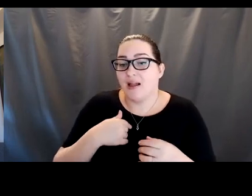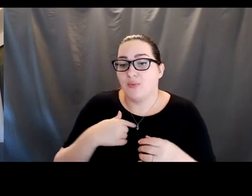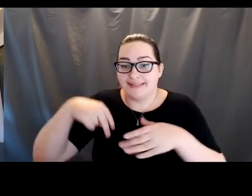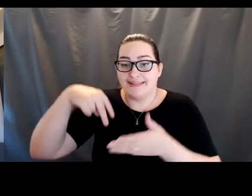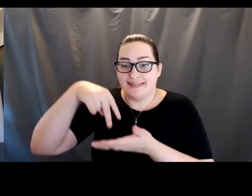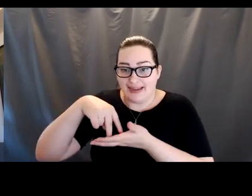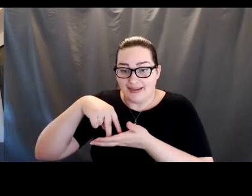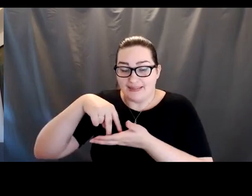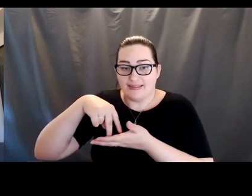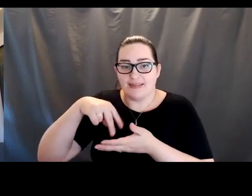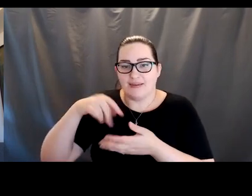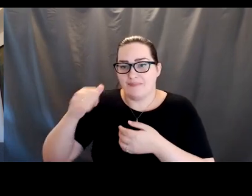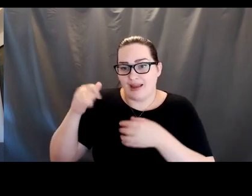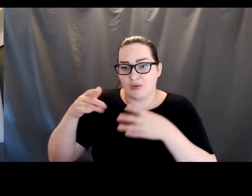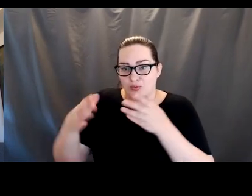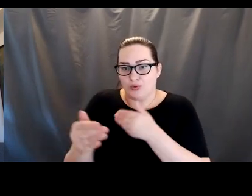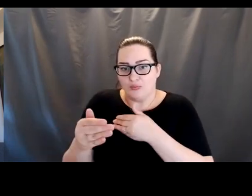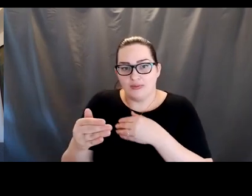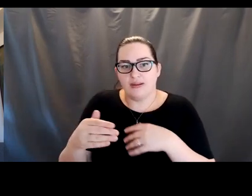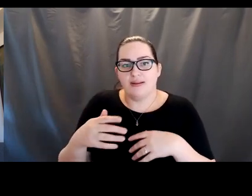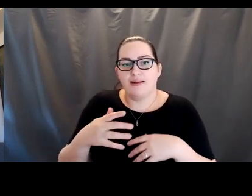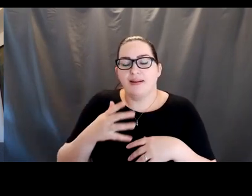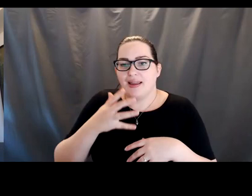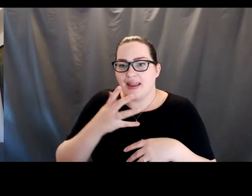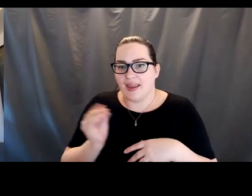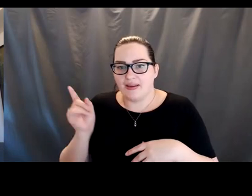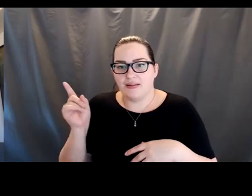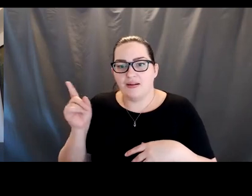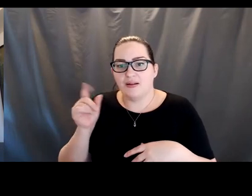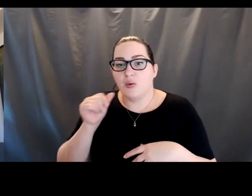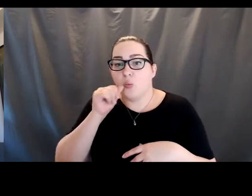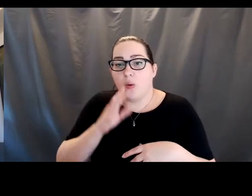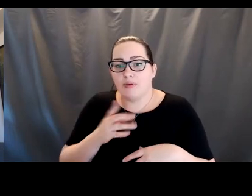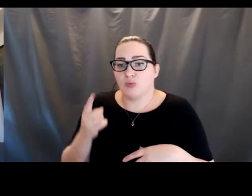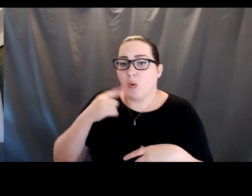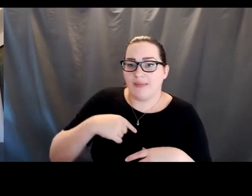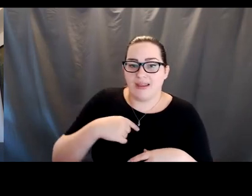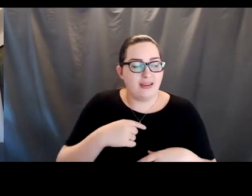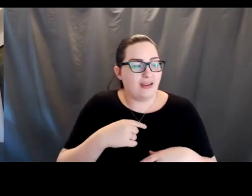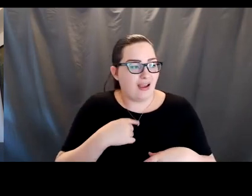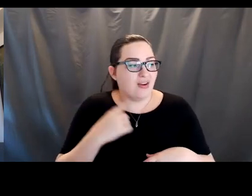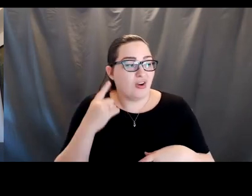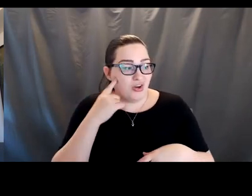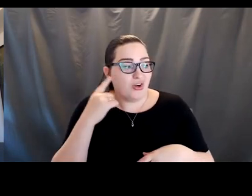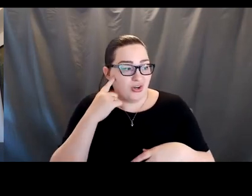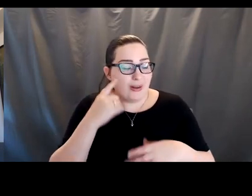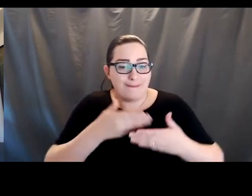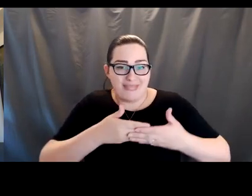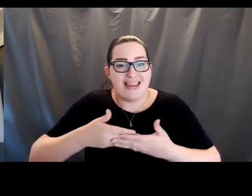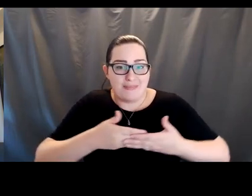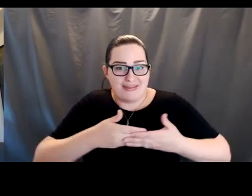heard about a few cases of babies being raped. And I know this is really dark, and I apologize in advance.